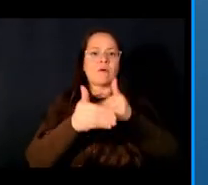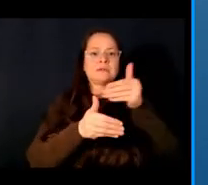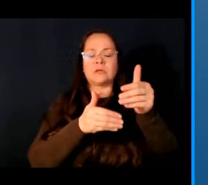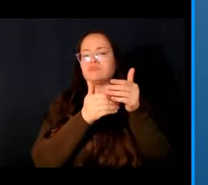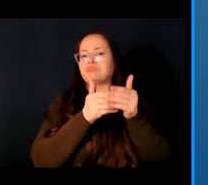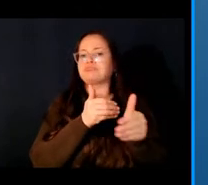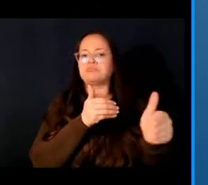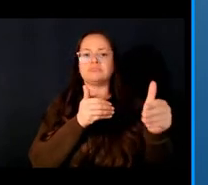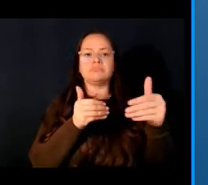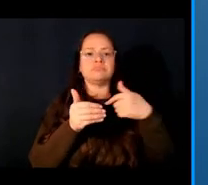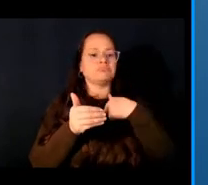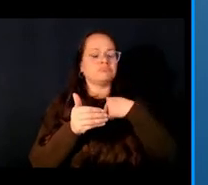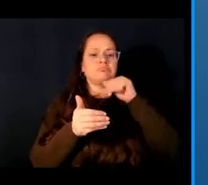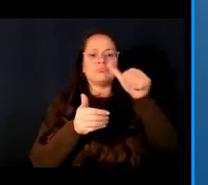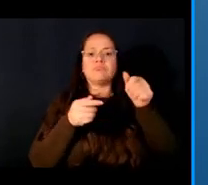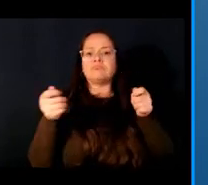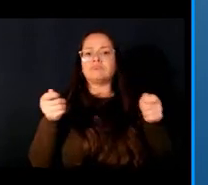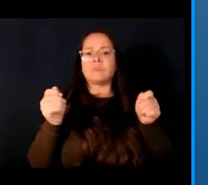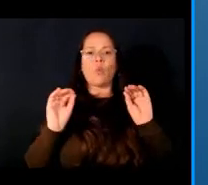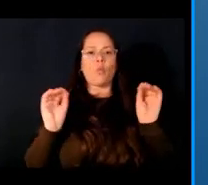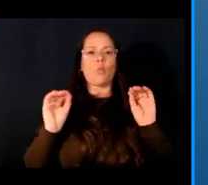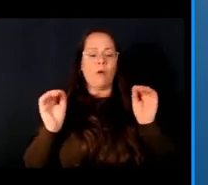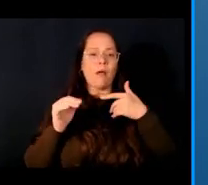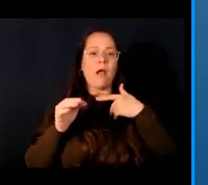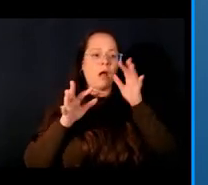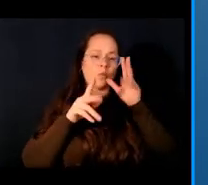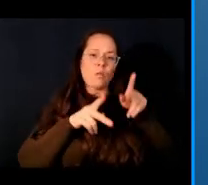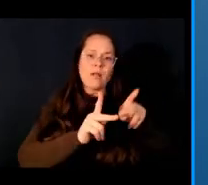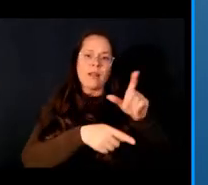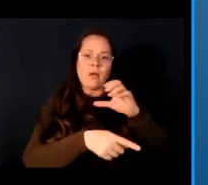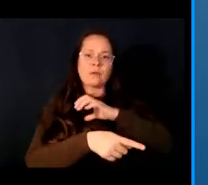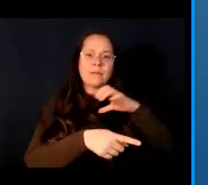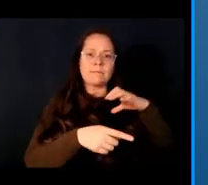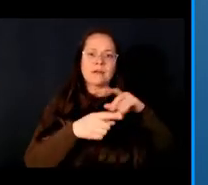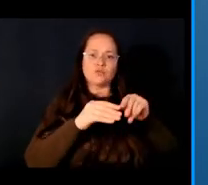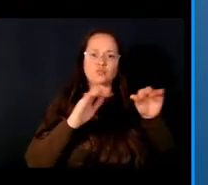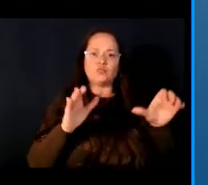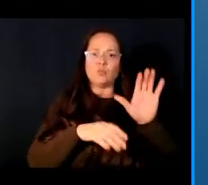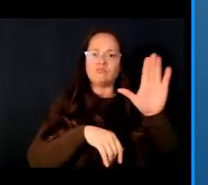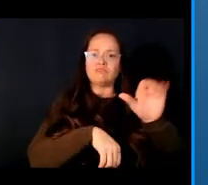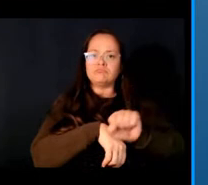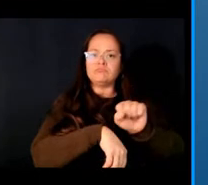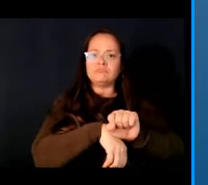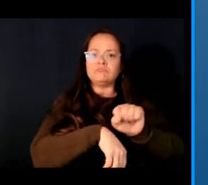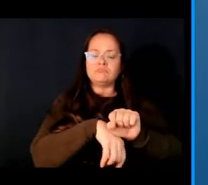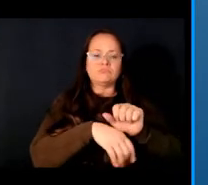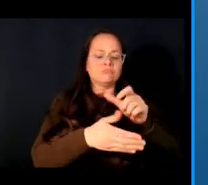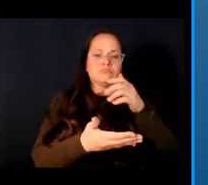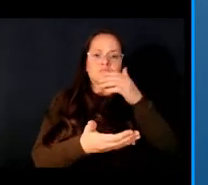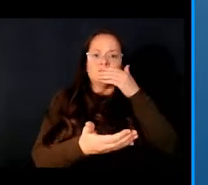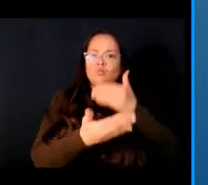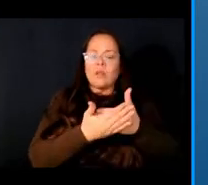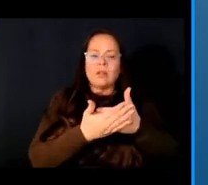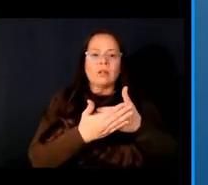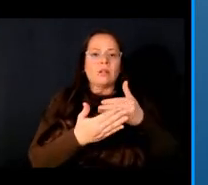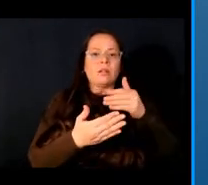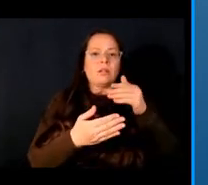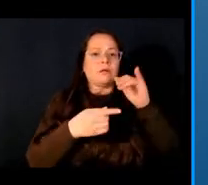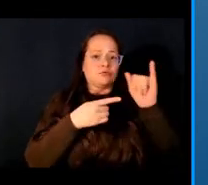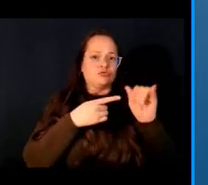I wasn't going to be heavy-handed and I was going to allow this committee to do what this committee does all so well particularly Jim and mignon